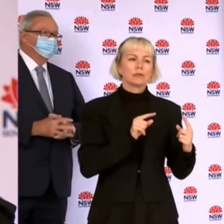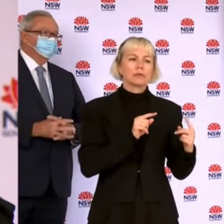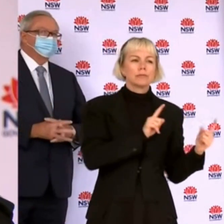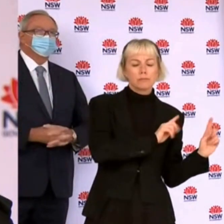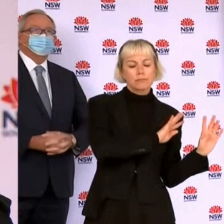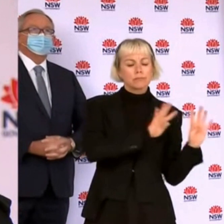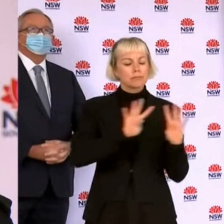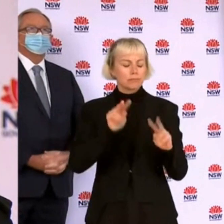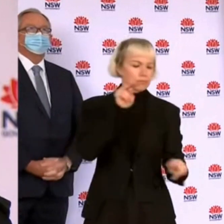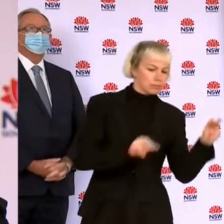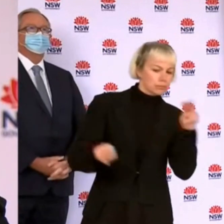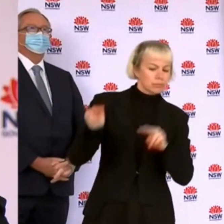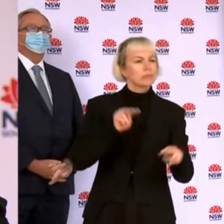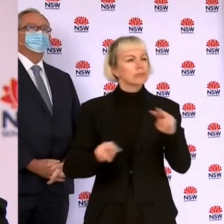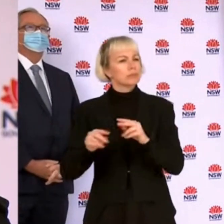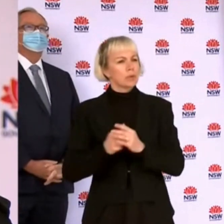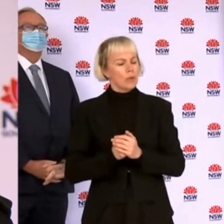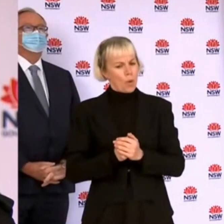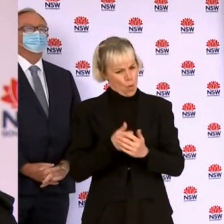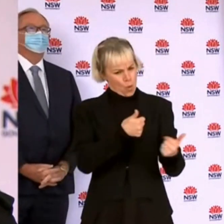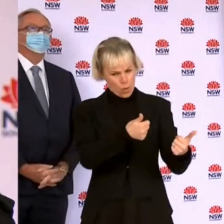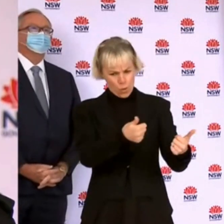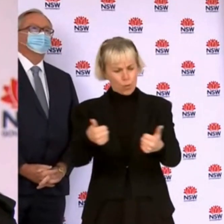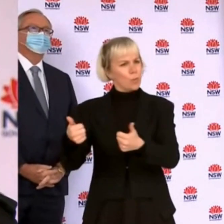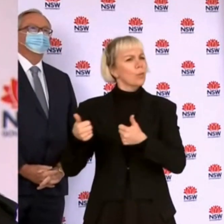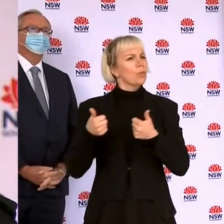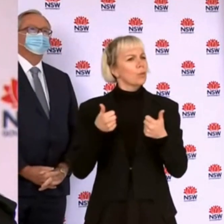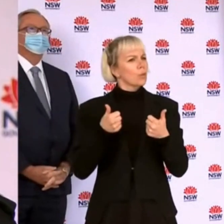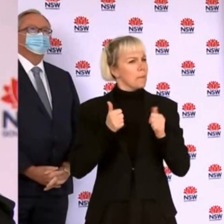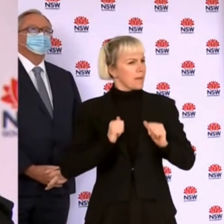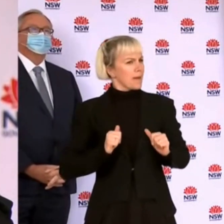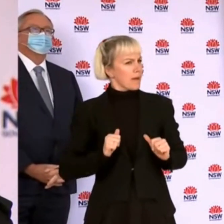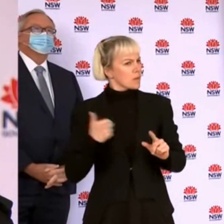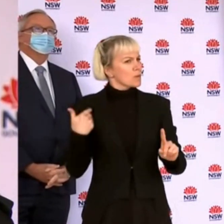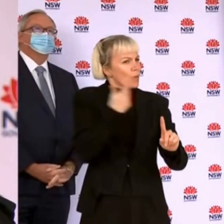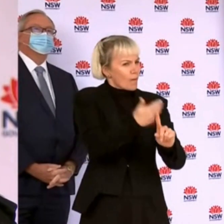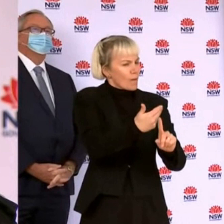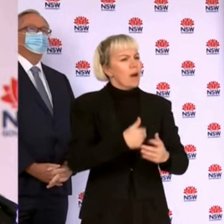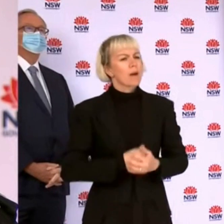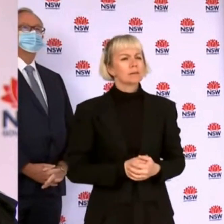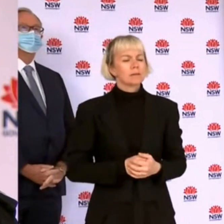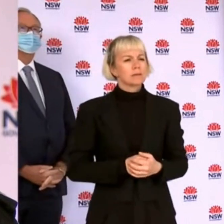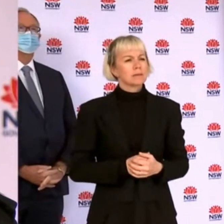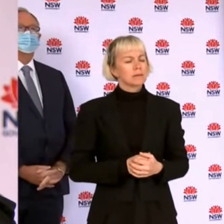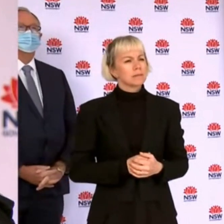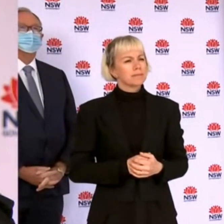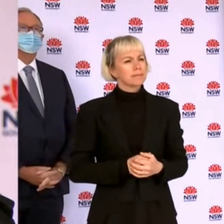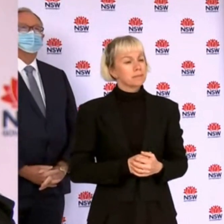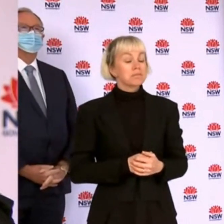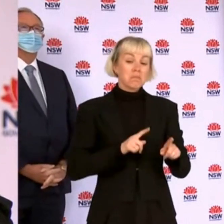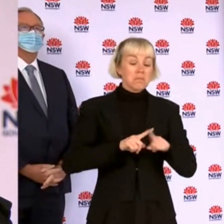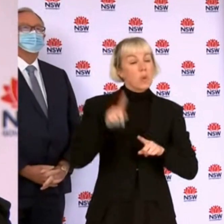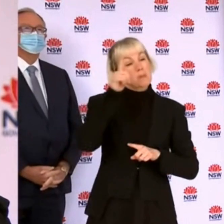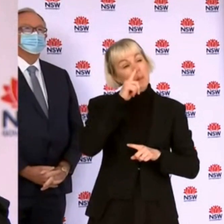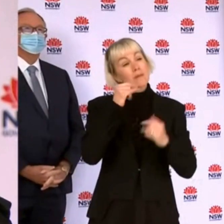areas. Very pleasing with the interactions that they've had with people in those areas, people in the